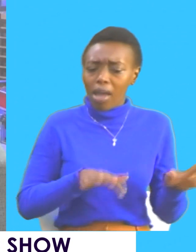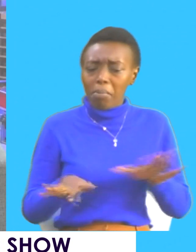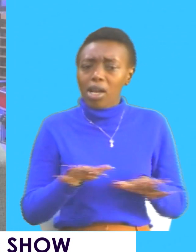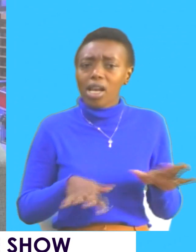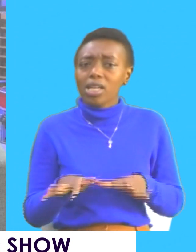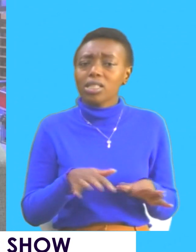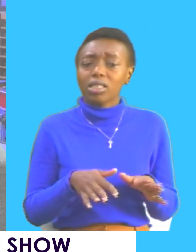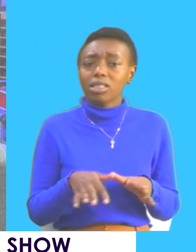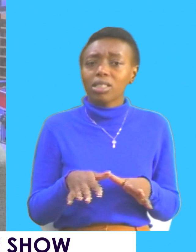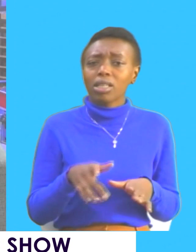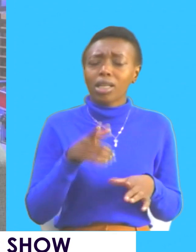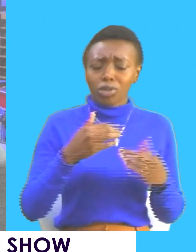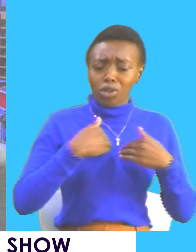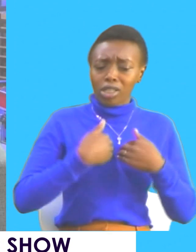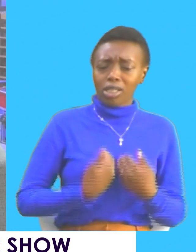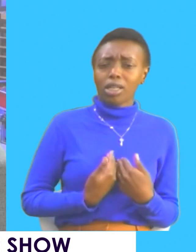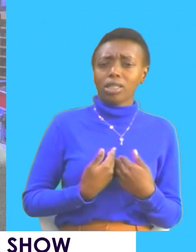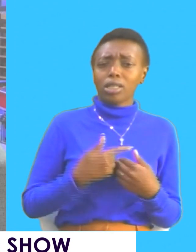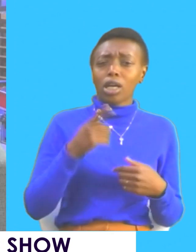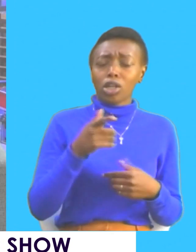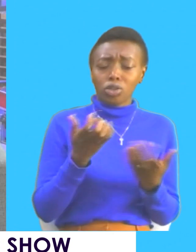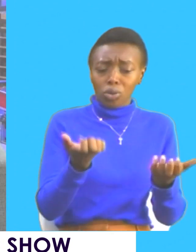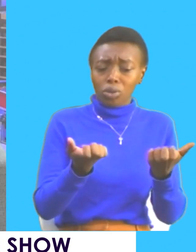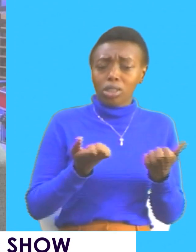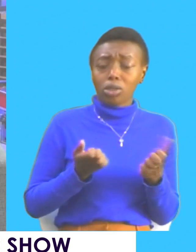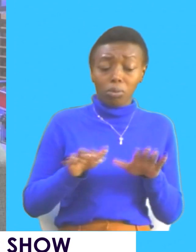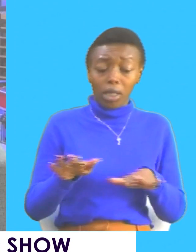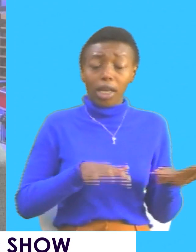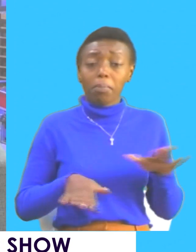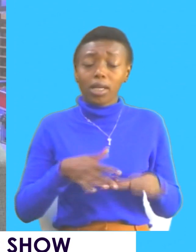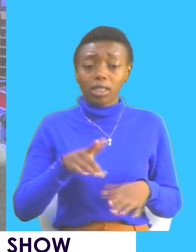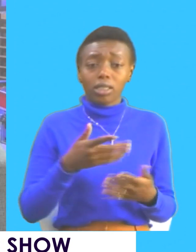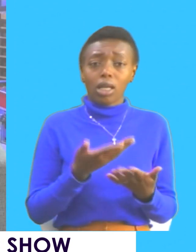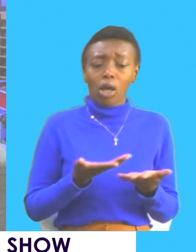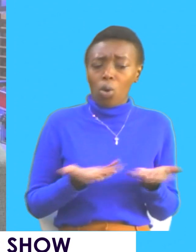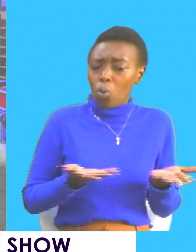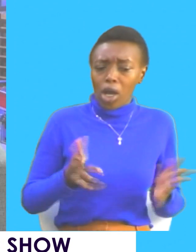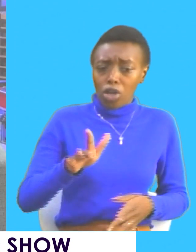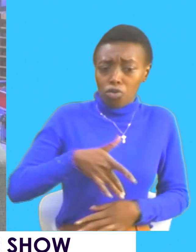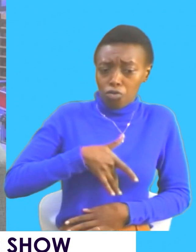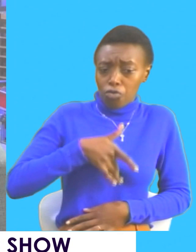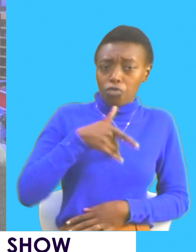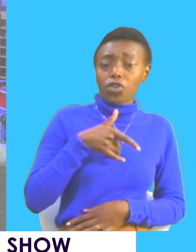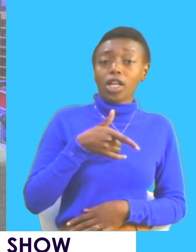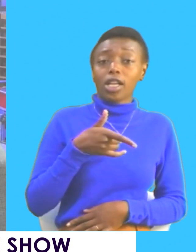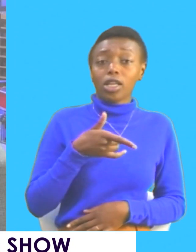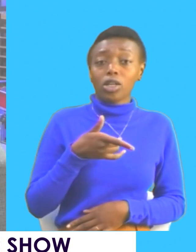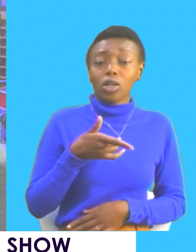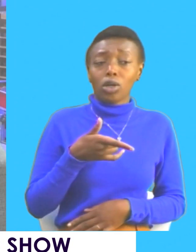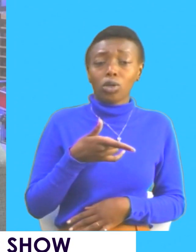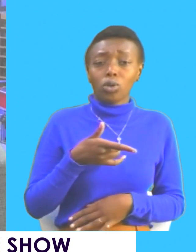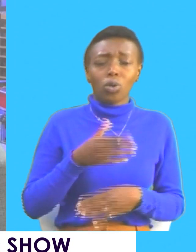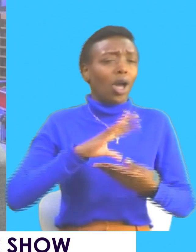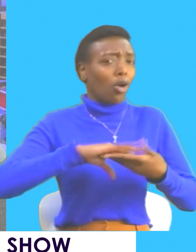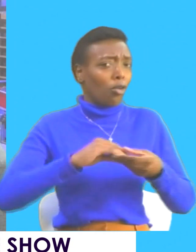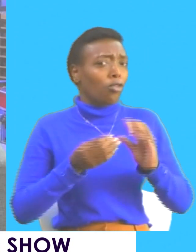out. You need to be in a place where you feel that you're fashioned to be